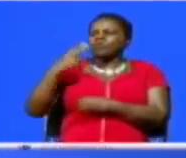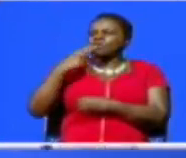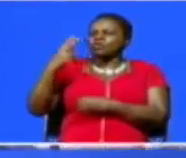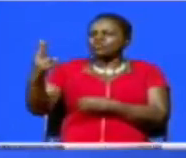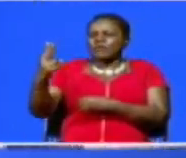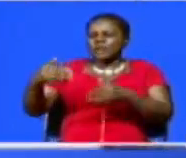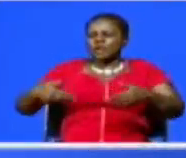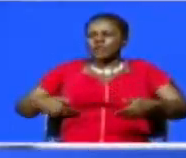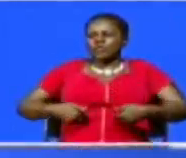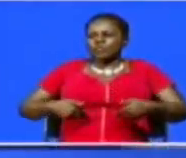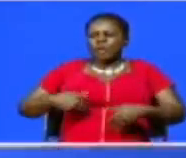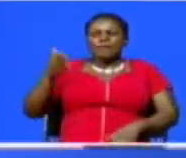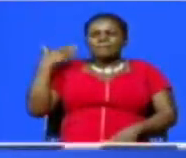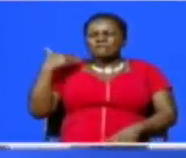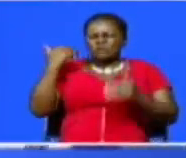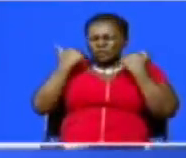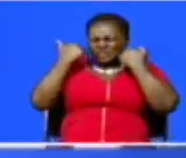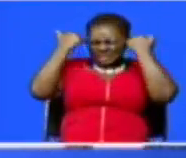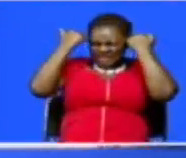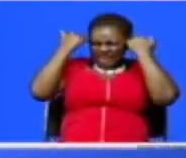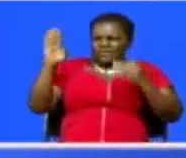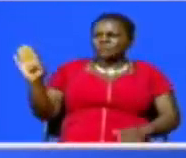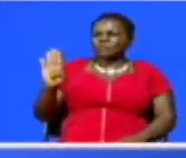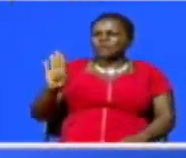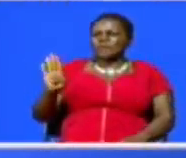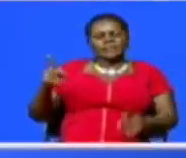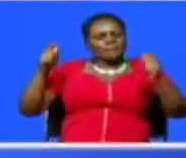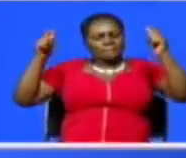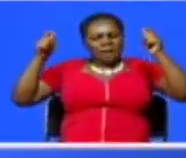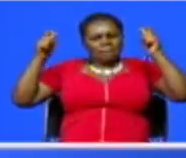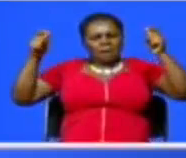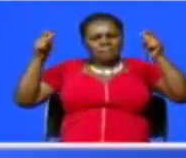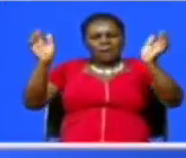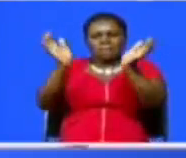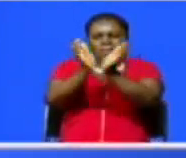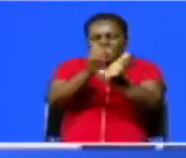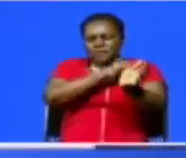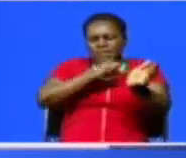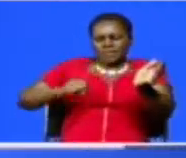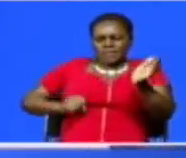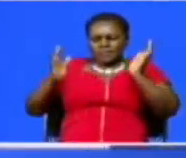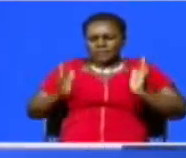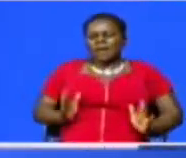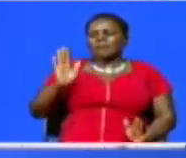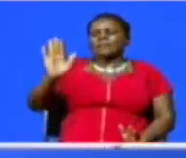200 youth. Earlier, there was tension in Bomet as residents protested the arrest of their senator.